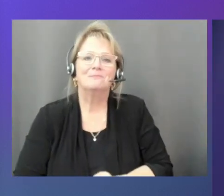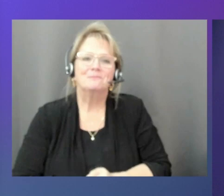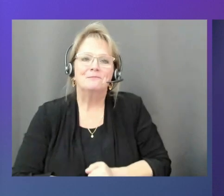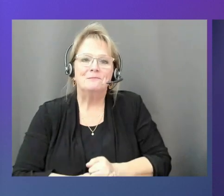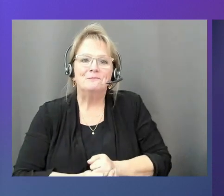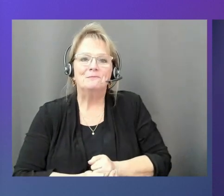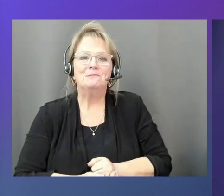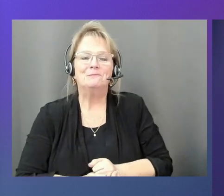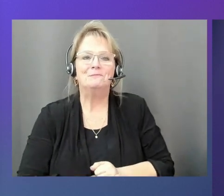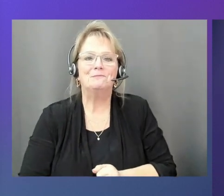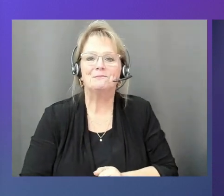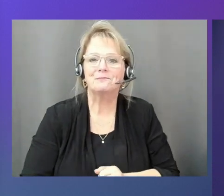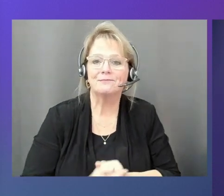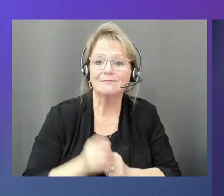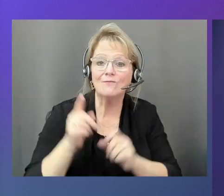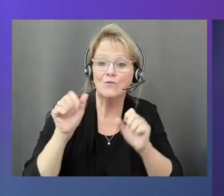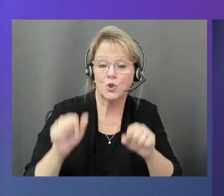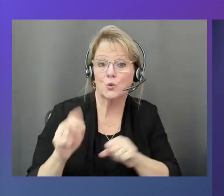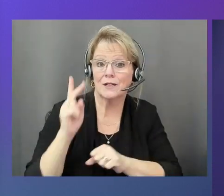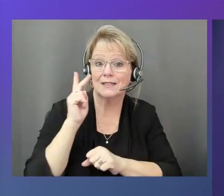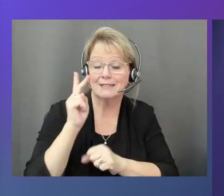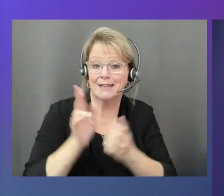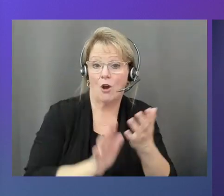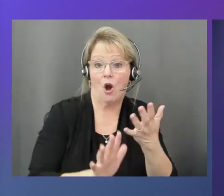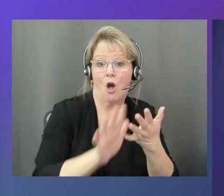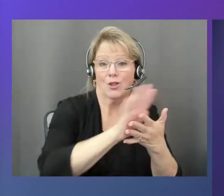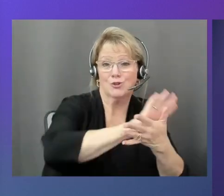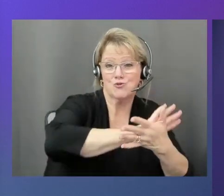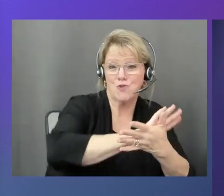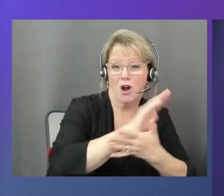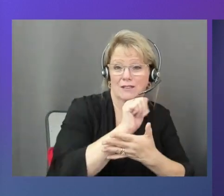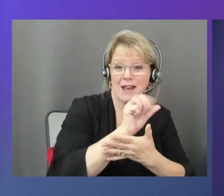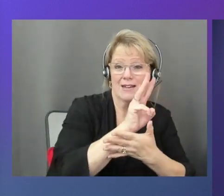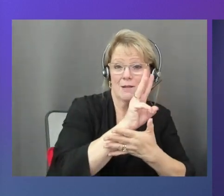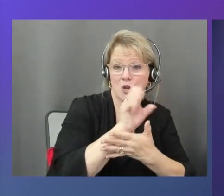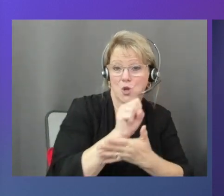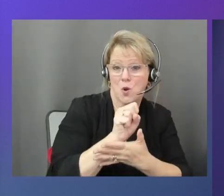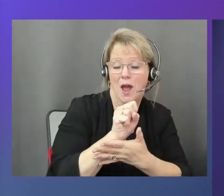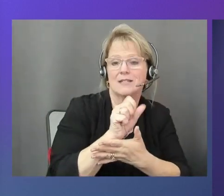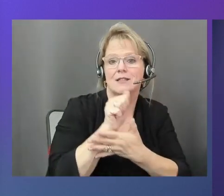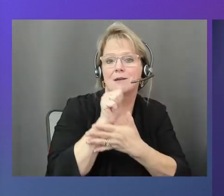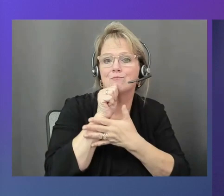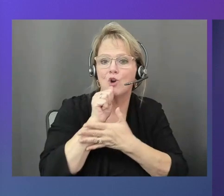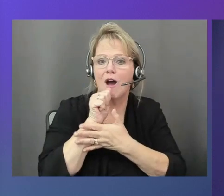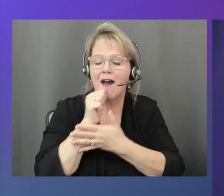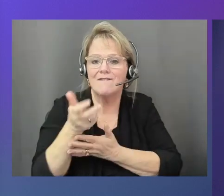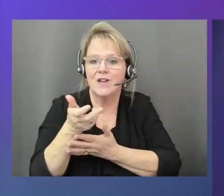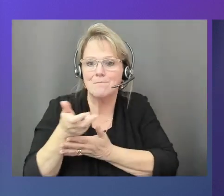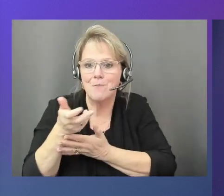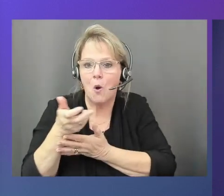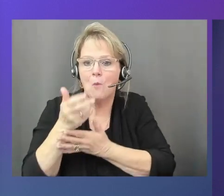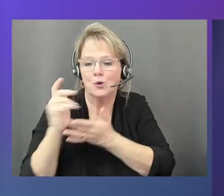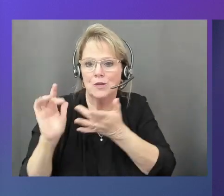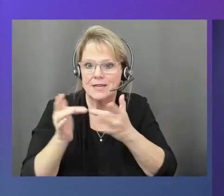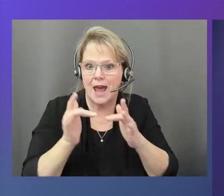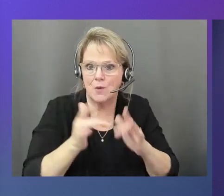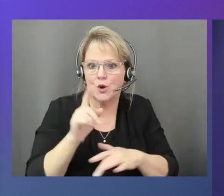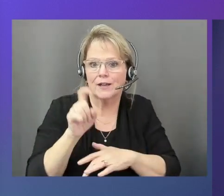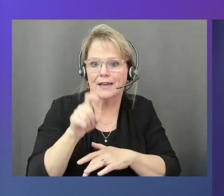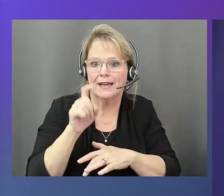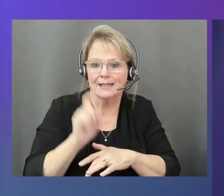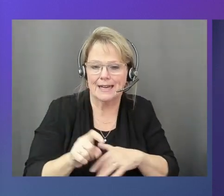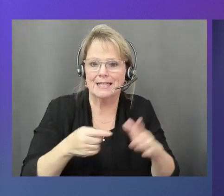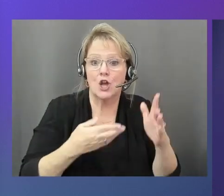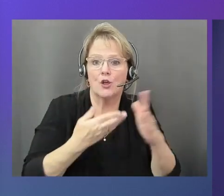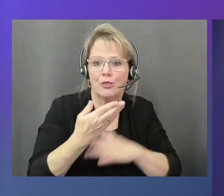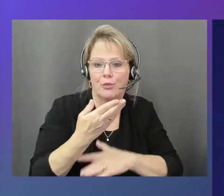As you can see, across AWS, we are addressing customers' private mobile networking needs through services like AWS Private 5G,